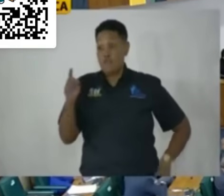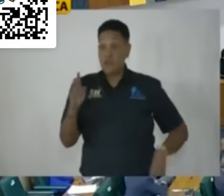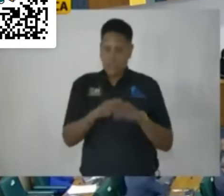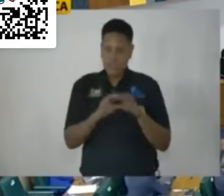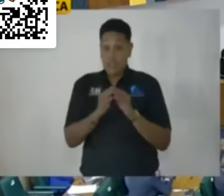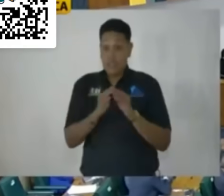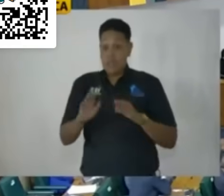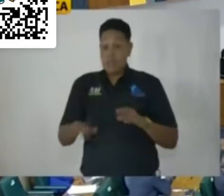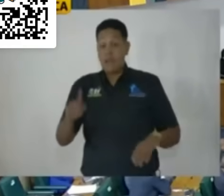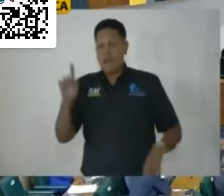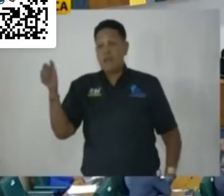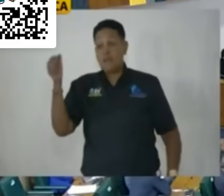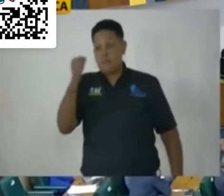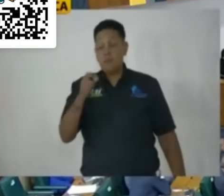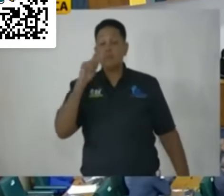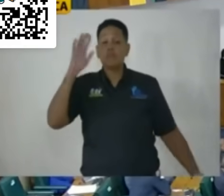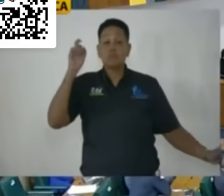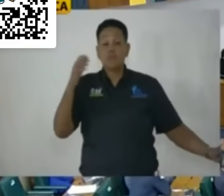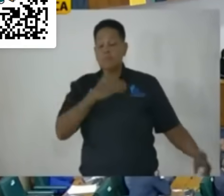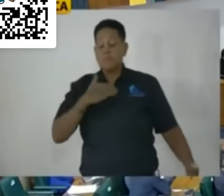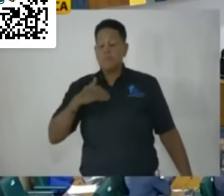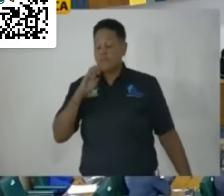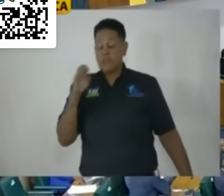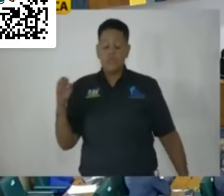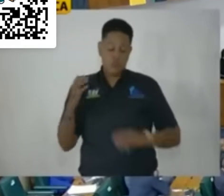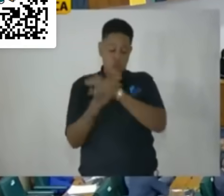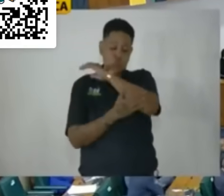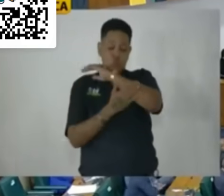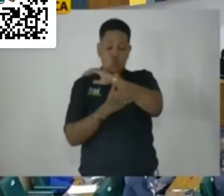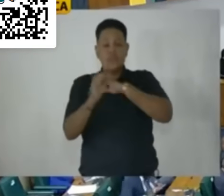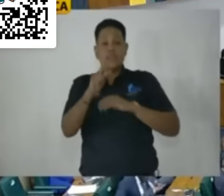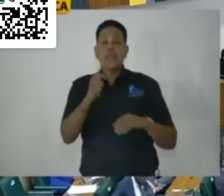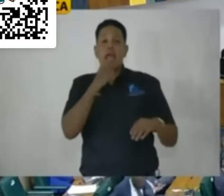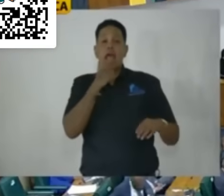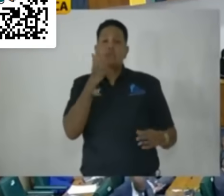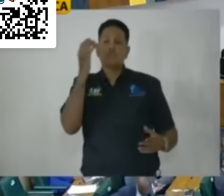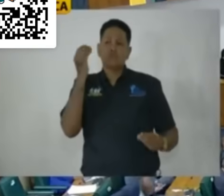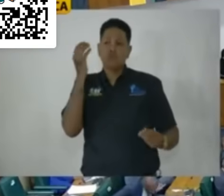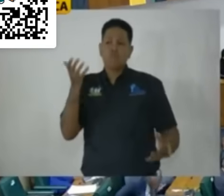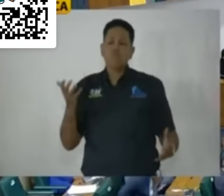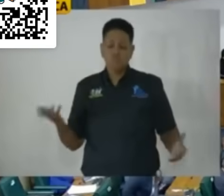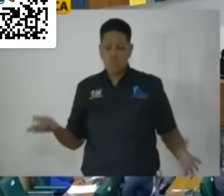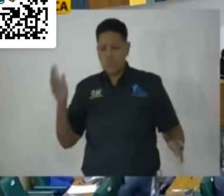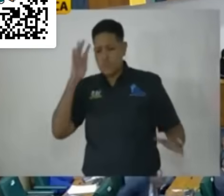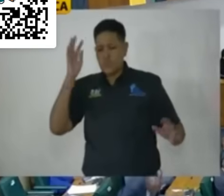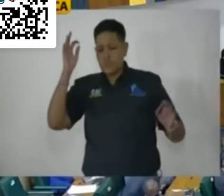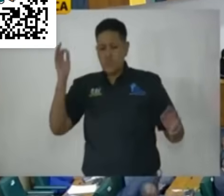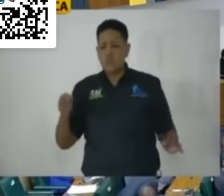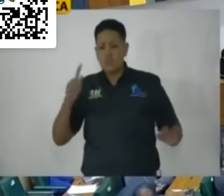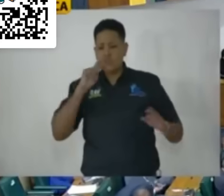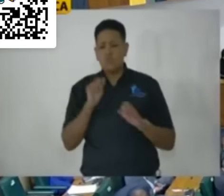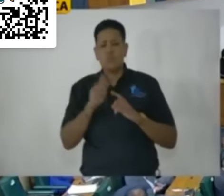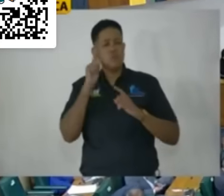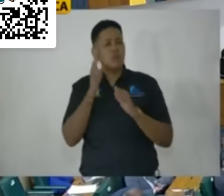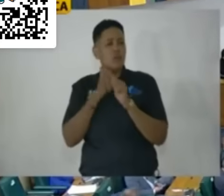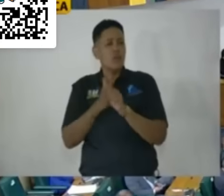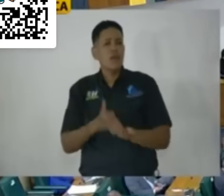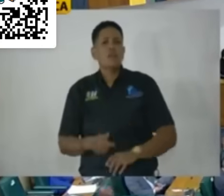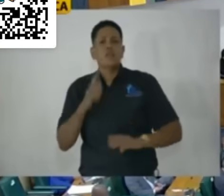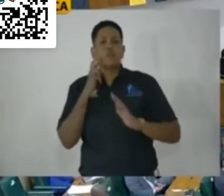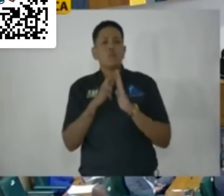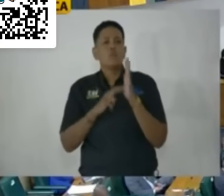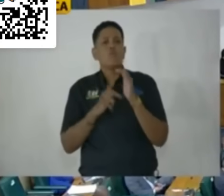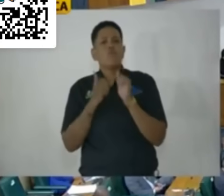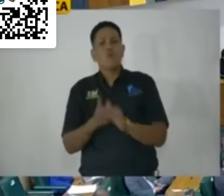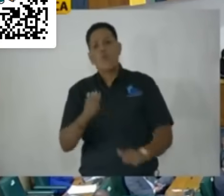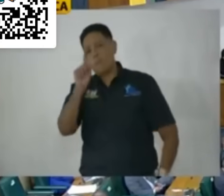the member for East Rural, St. Andrew, indicated a determination to adhere to the standing